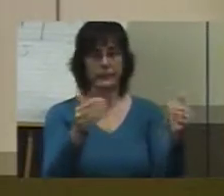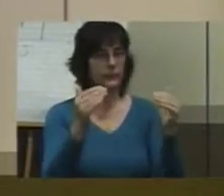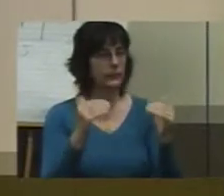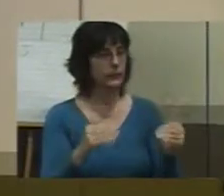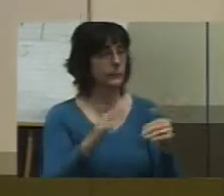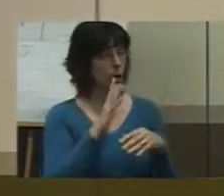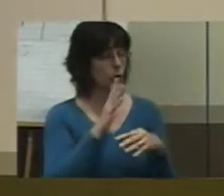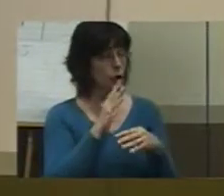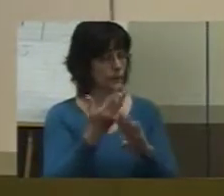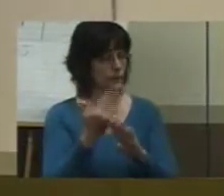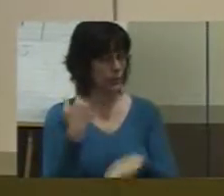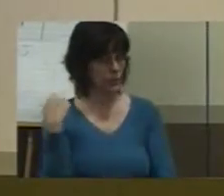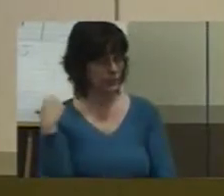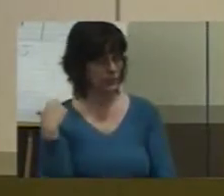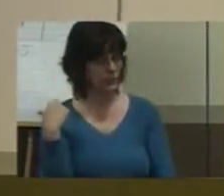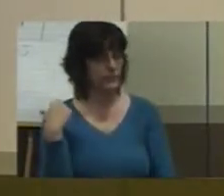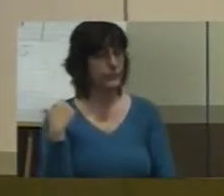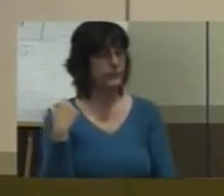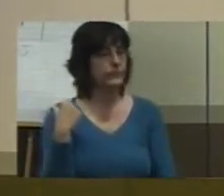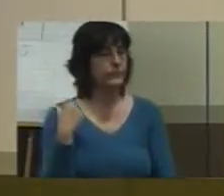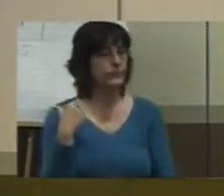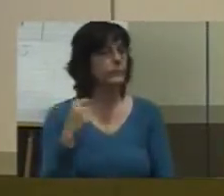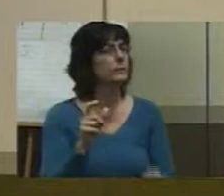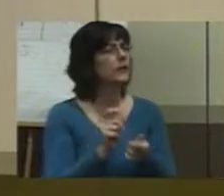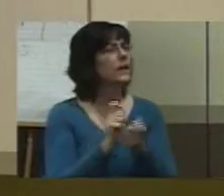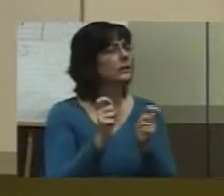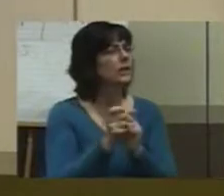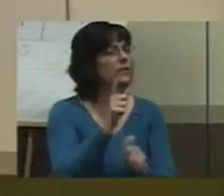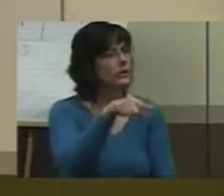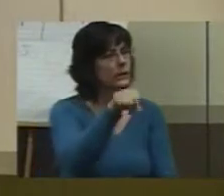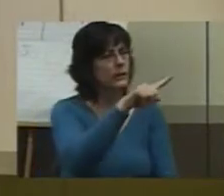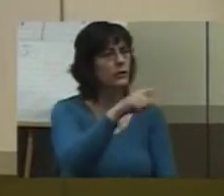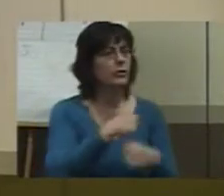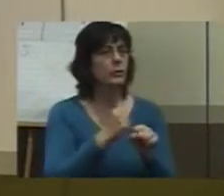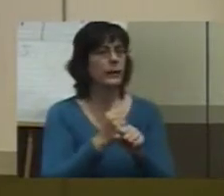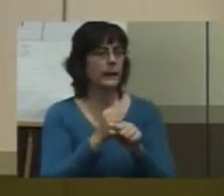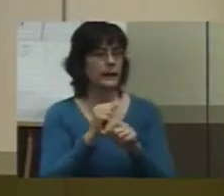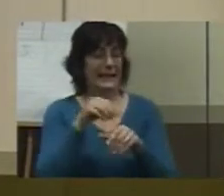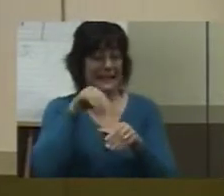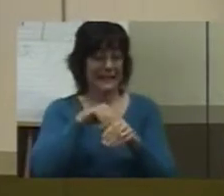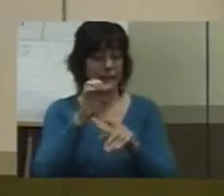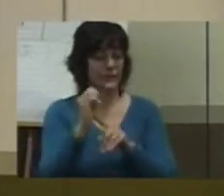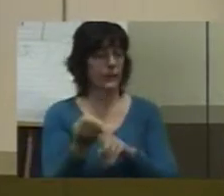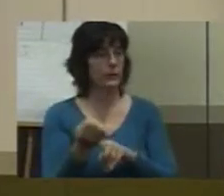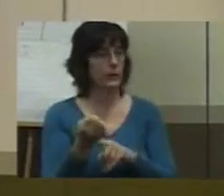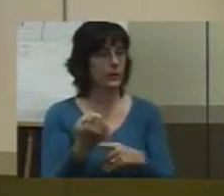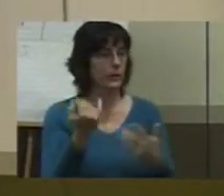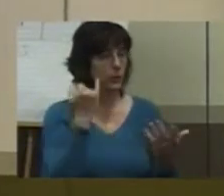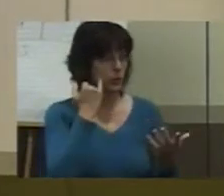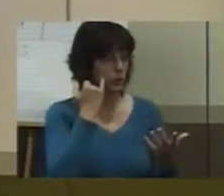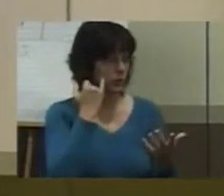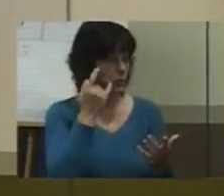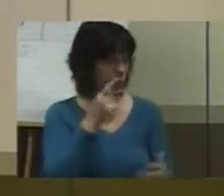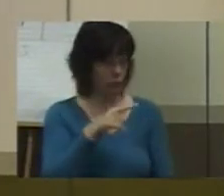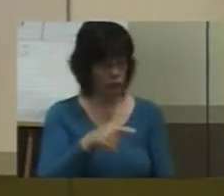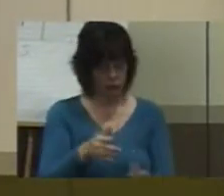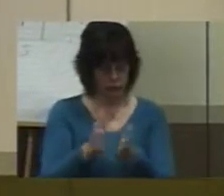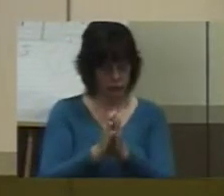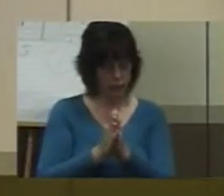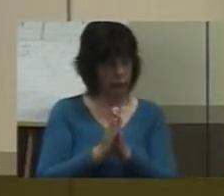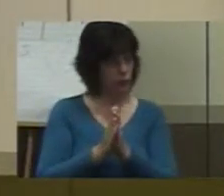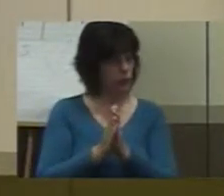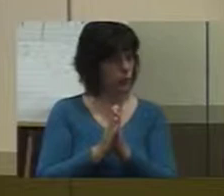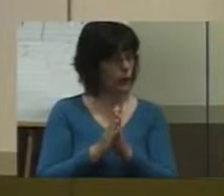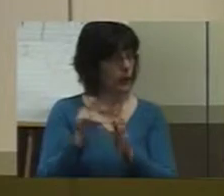Okay? We talked about this before. What changes can you make in the environment? Perhaps you ask the child